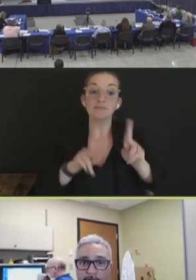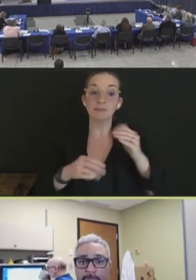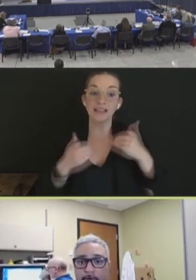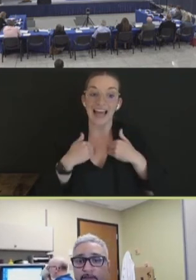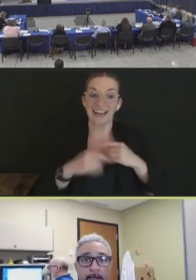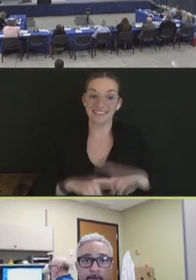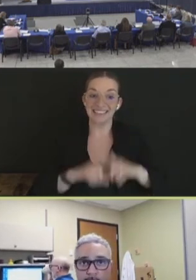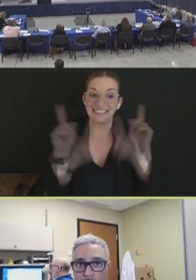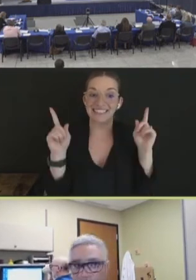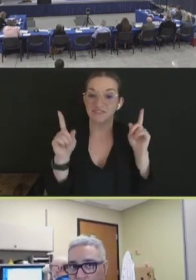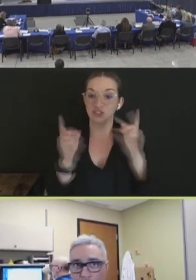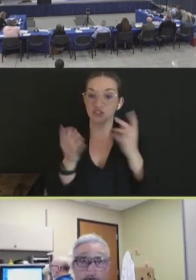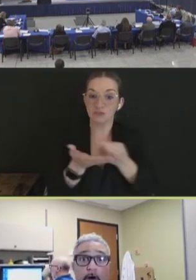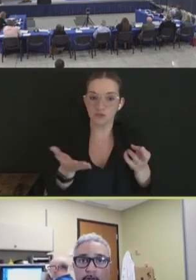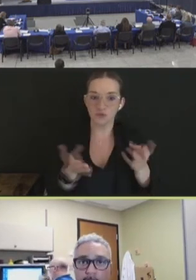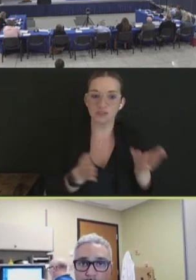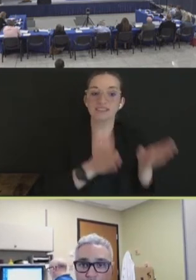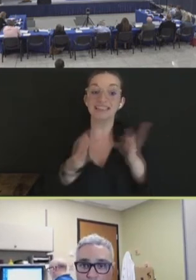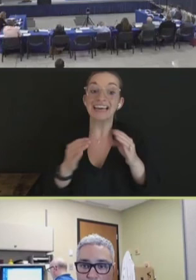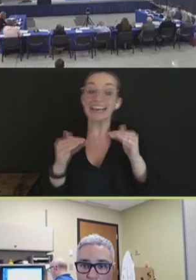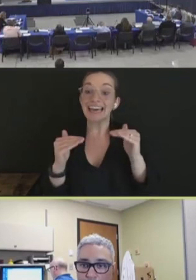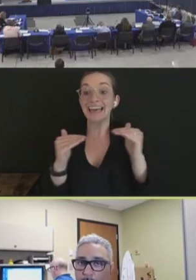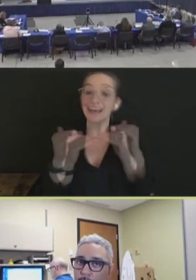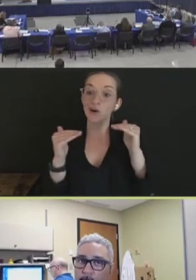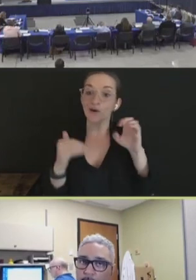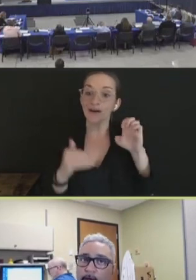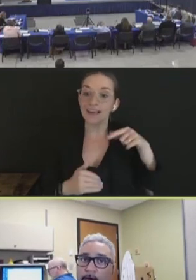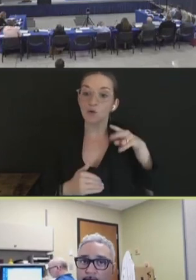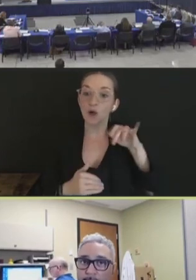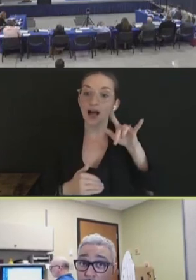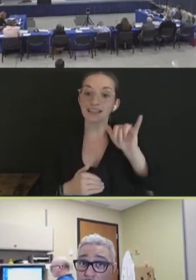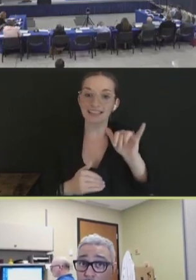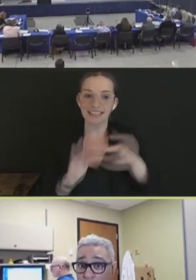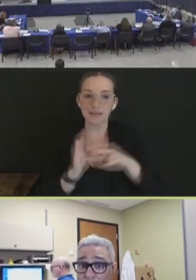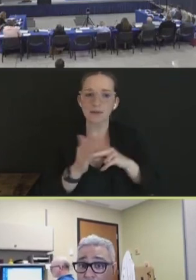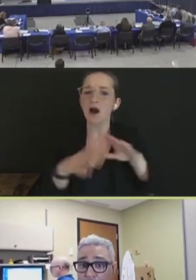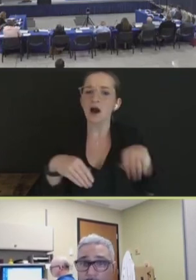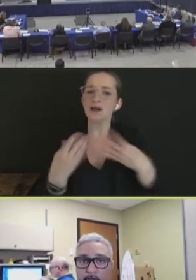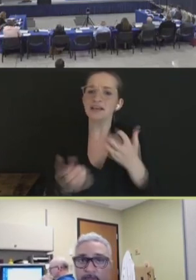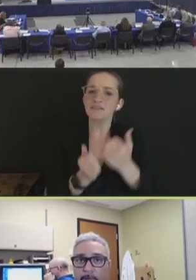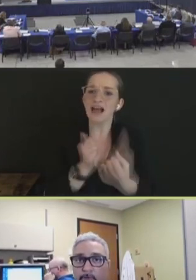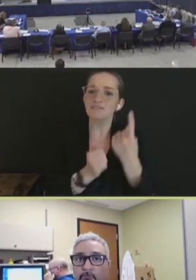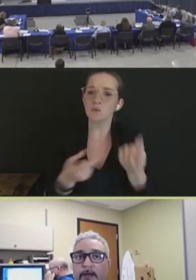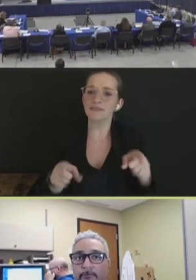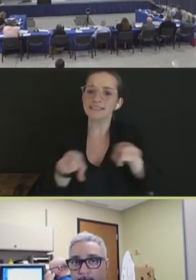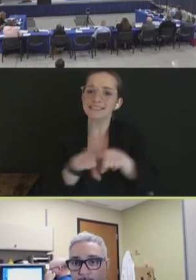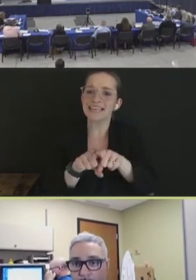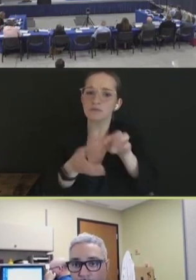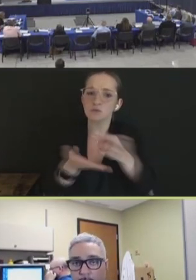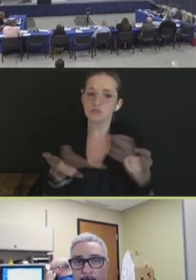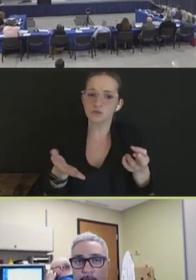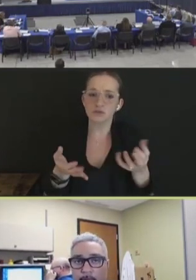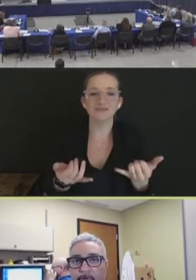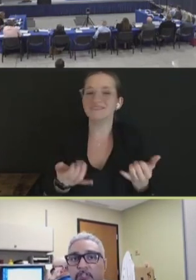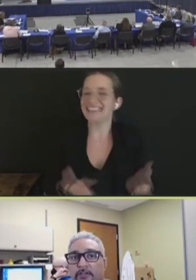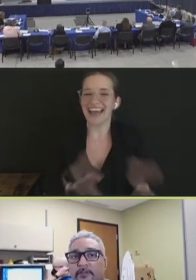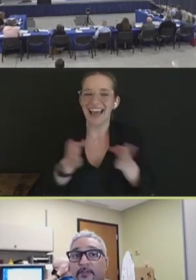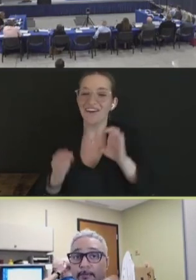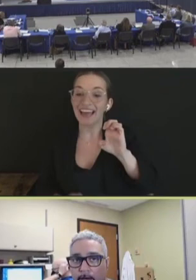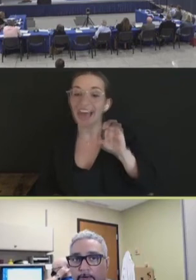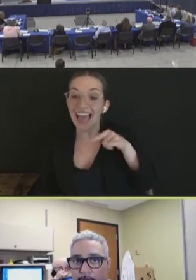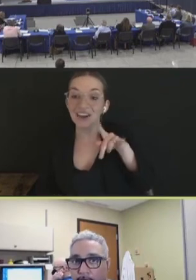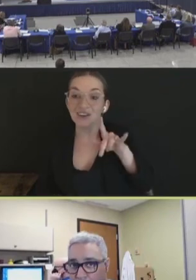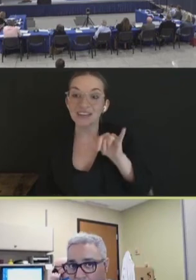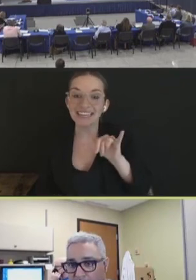well, give everybody the same degree of resources, regardless of what the outcome is. We know nowadays, new school equity is, well, give people the right resources so people can achieve the